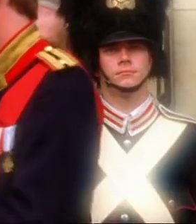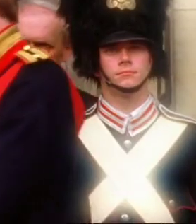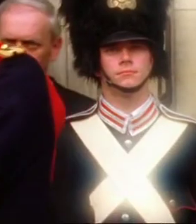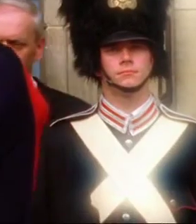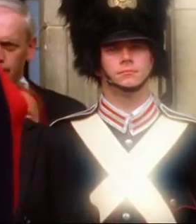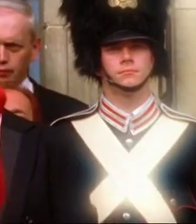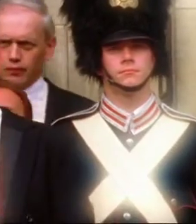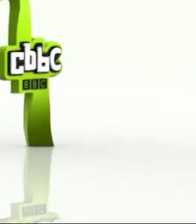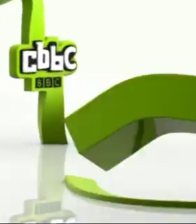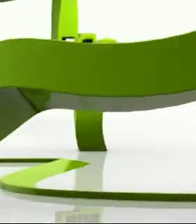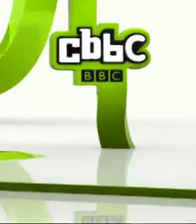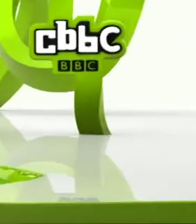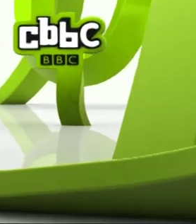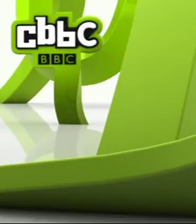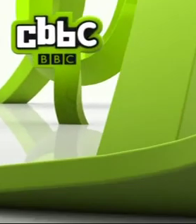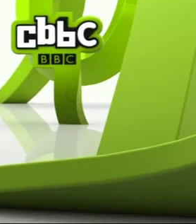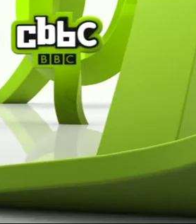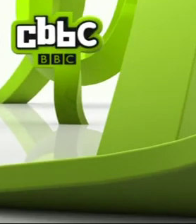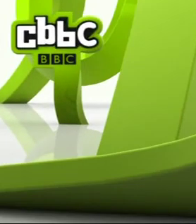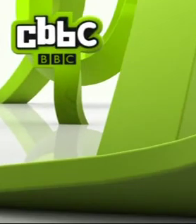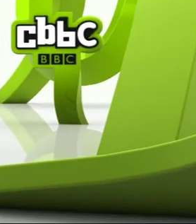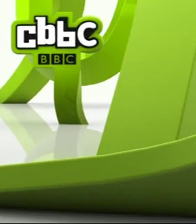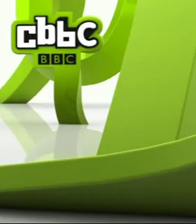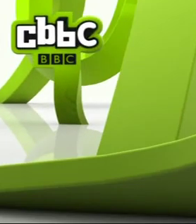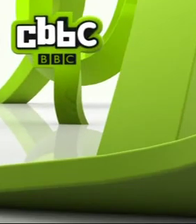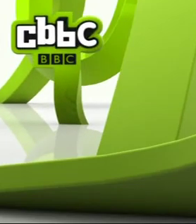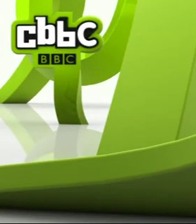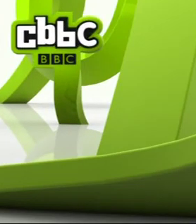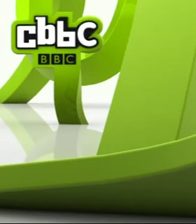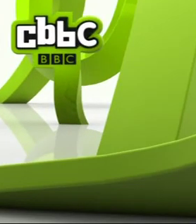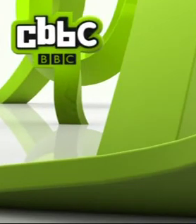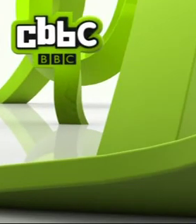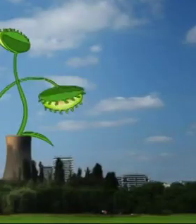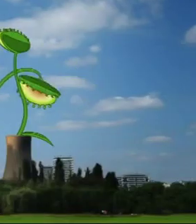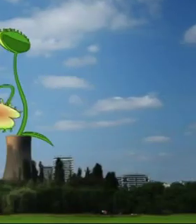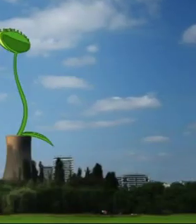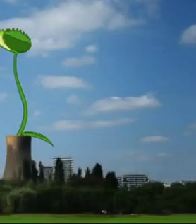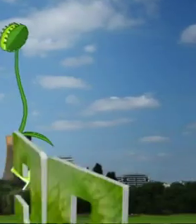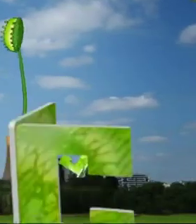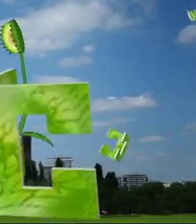fab wedding weekend. All this bank holiday weekend on the CBBC channel.